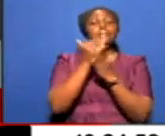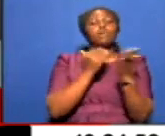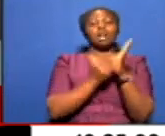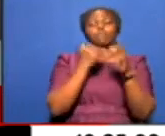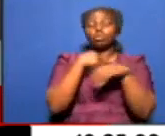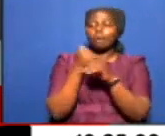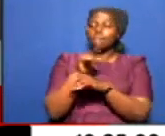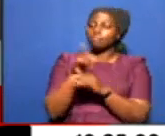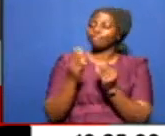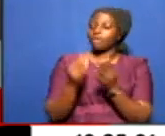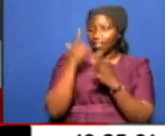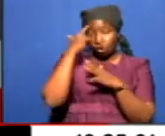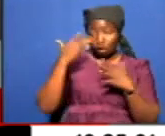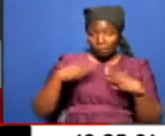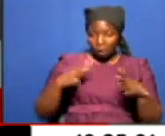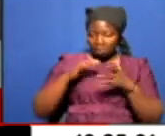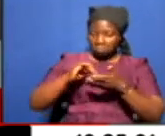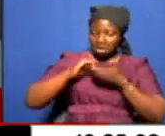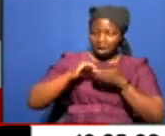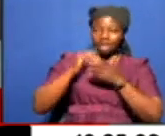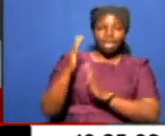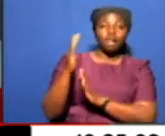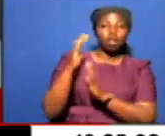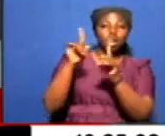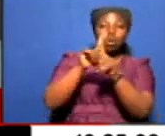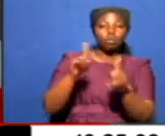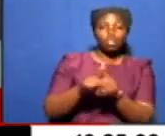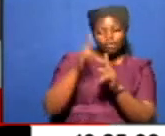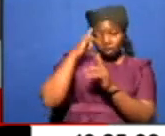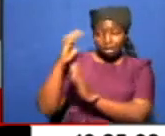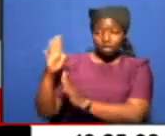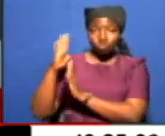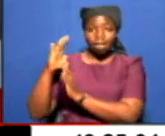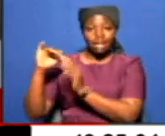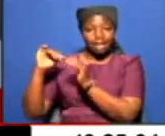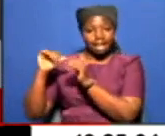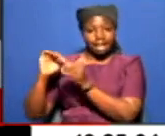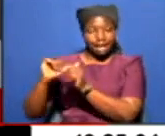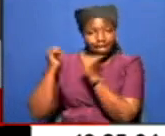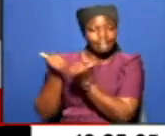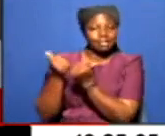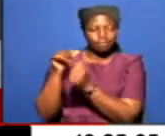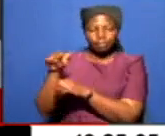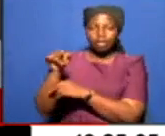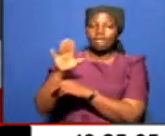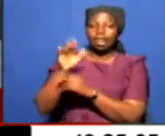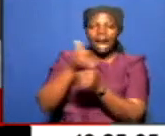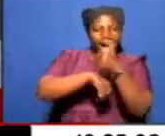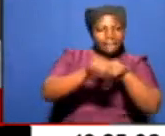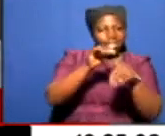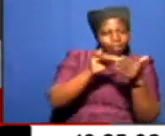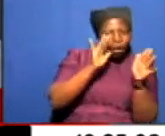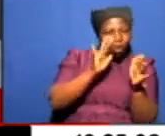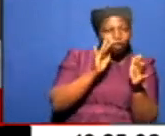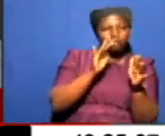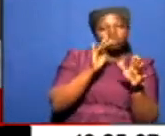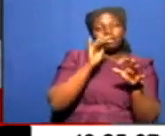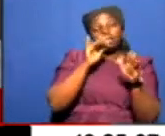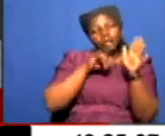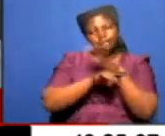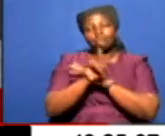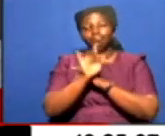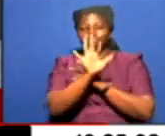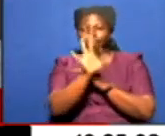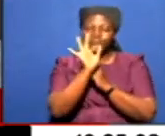for citizens to engage in security and also for the security agencies to be able to be much more proactive in picking these reports and